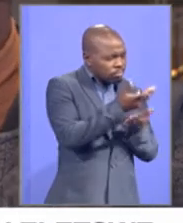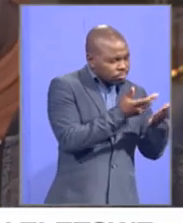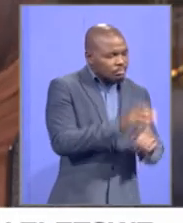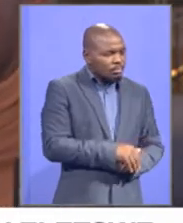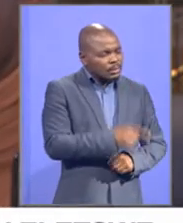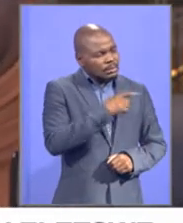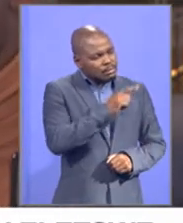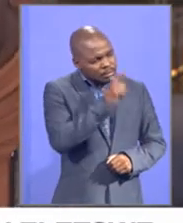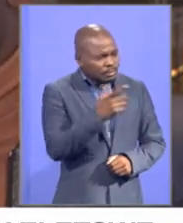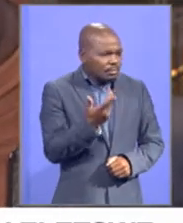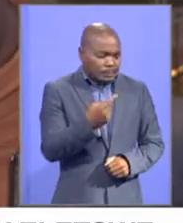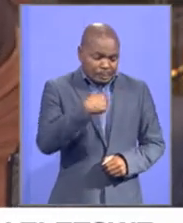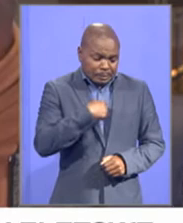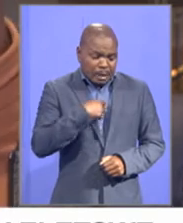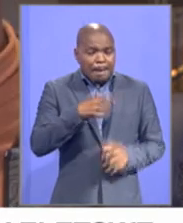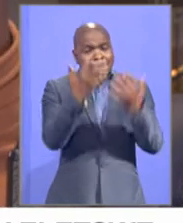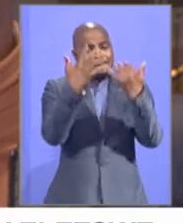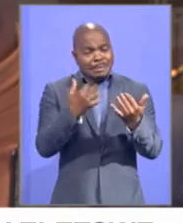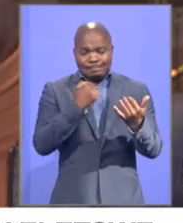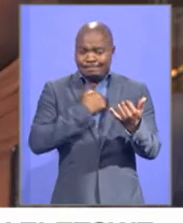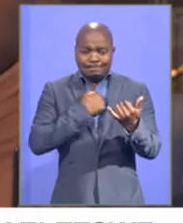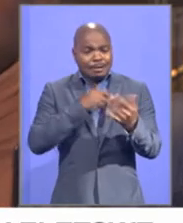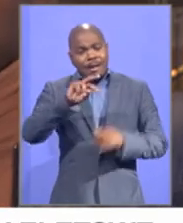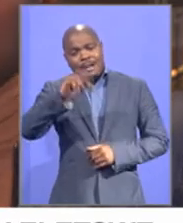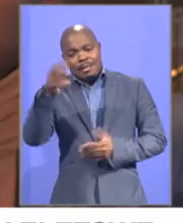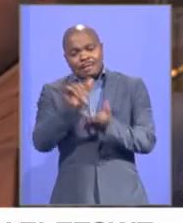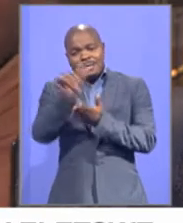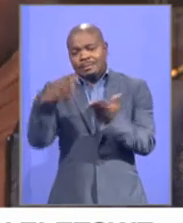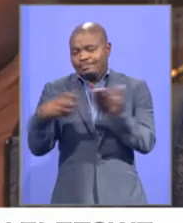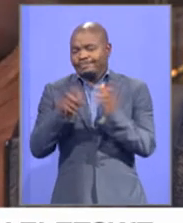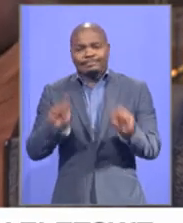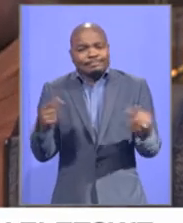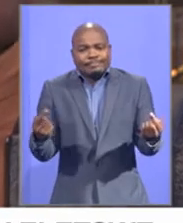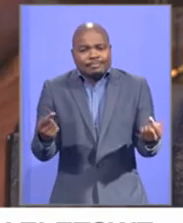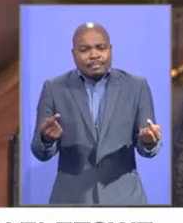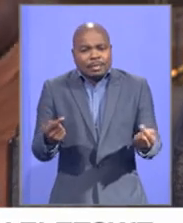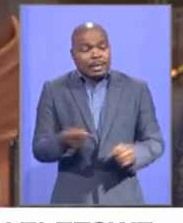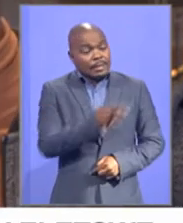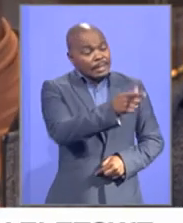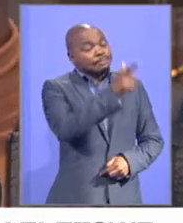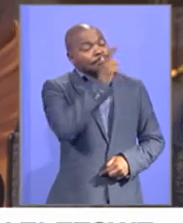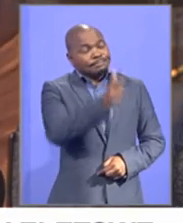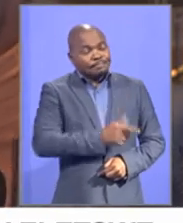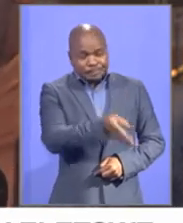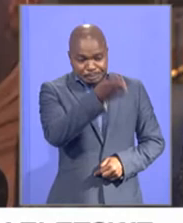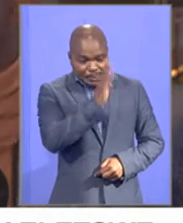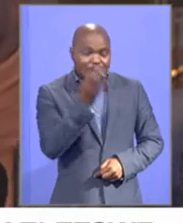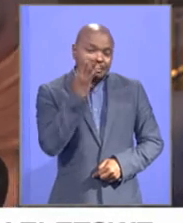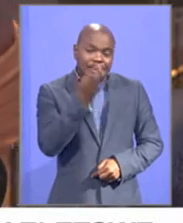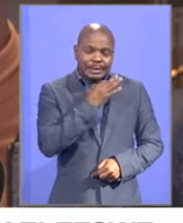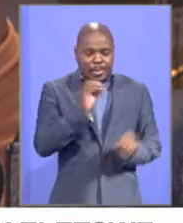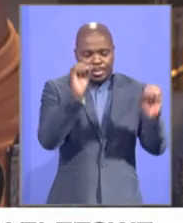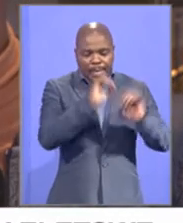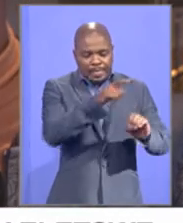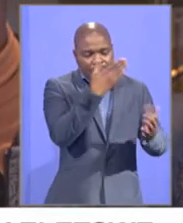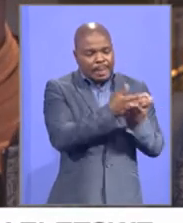I did not have the budget for another ticket. So they told me straight that there's nothing